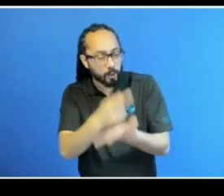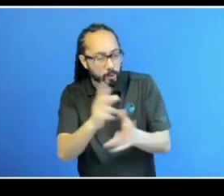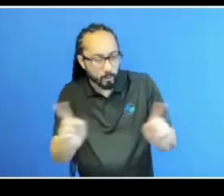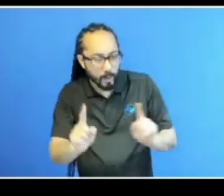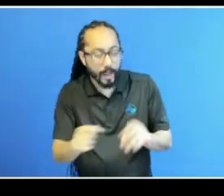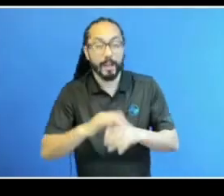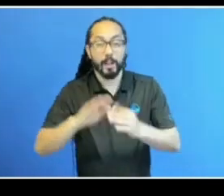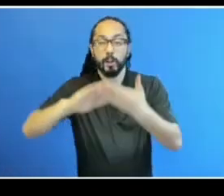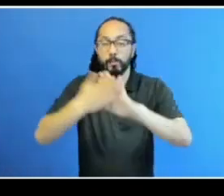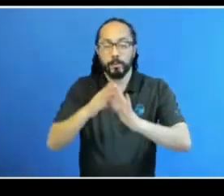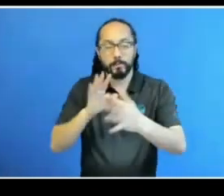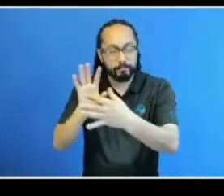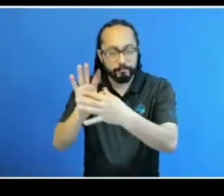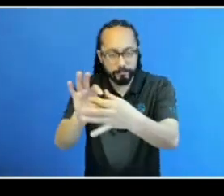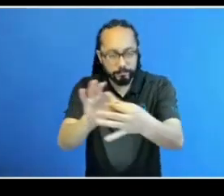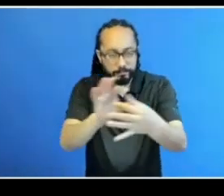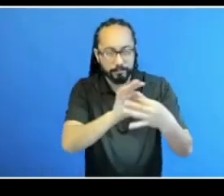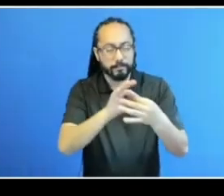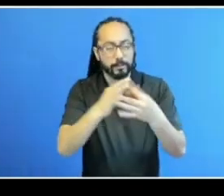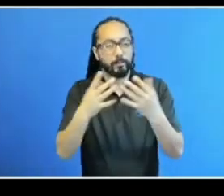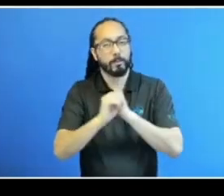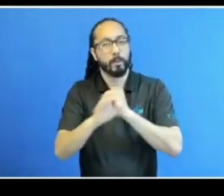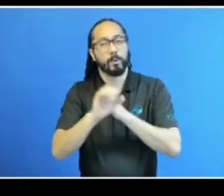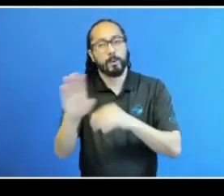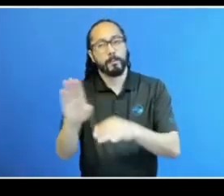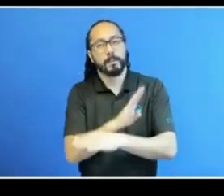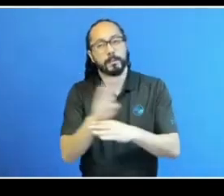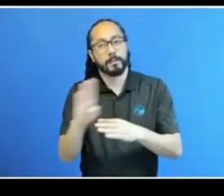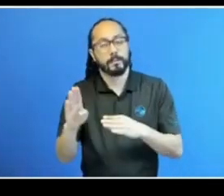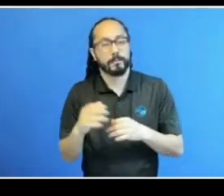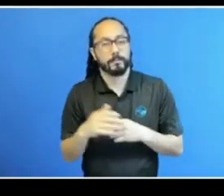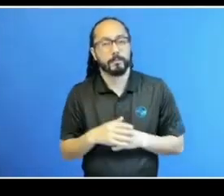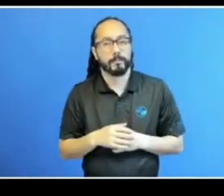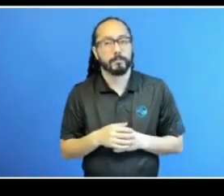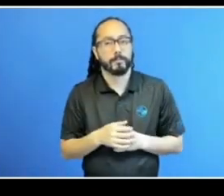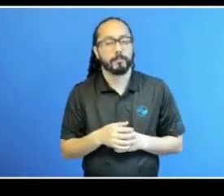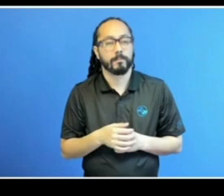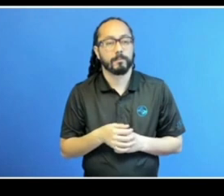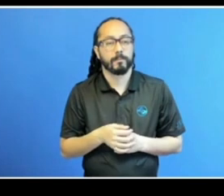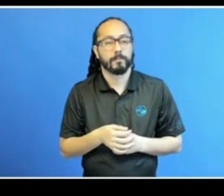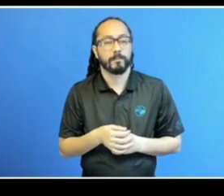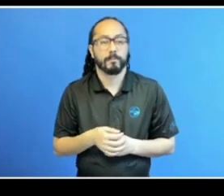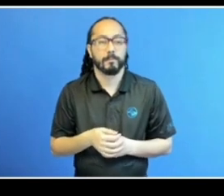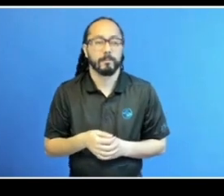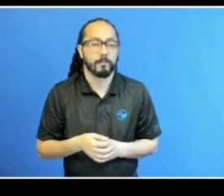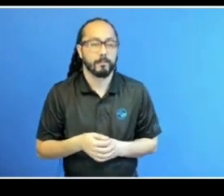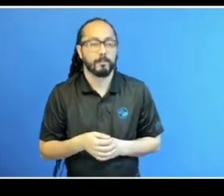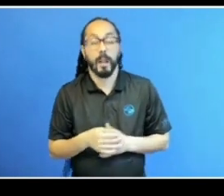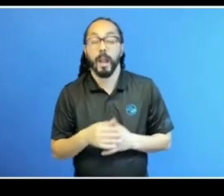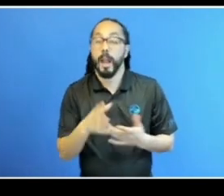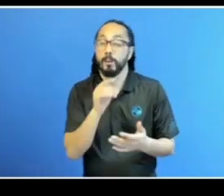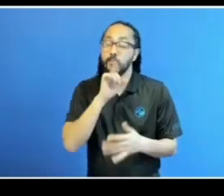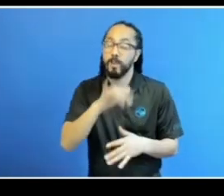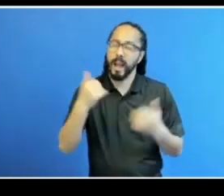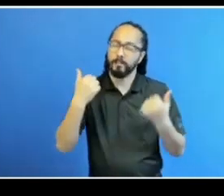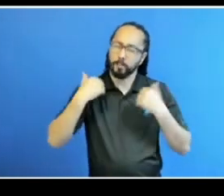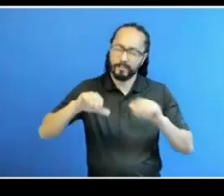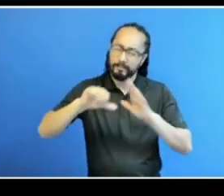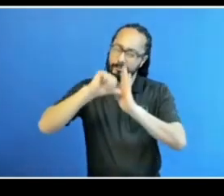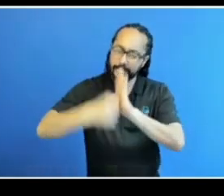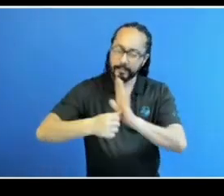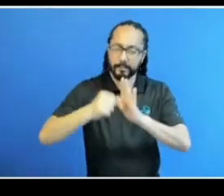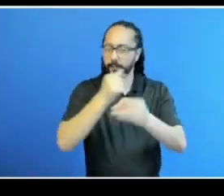connections to promote your business. So there's a lot of great things. And basically the message I want to get across to everybody is